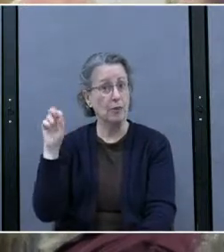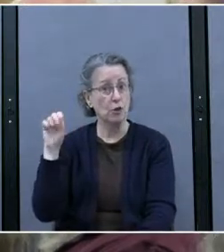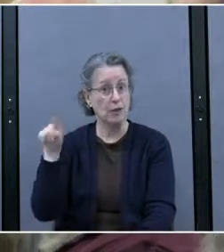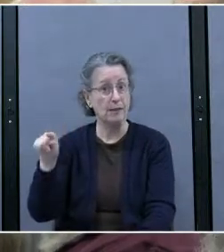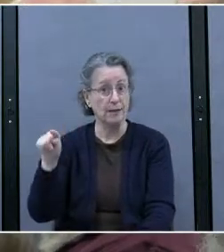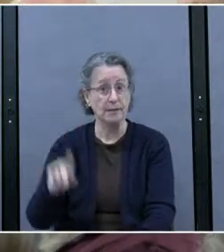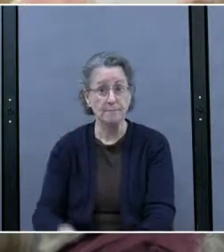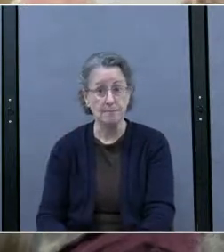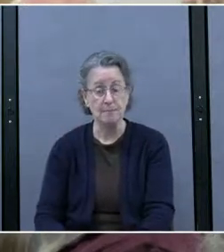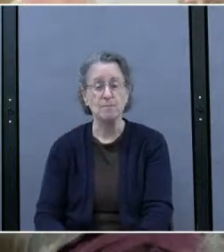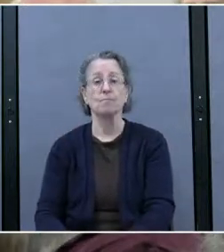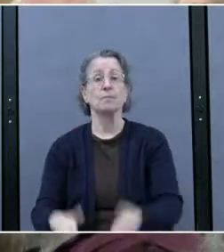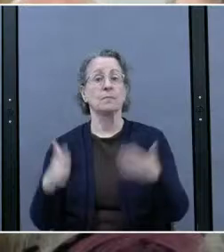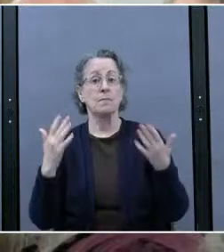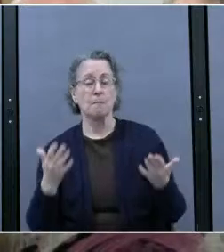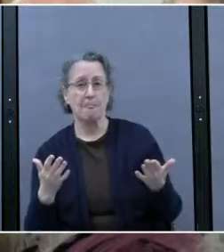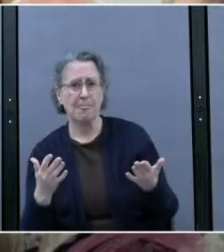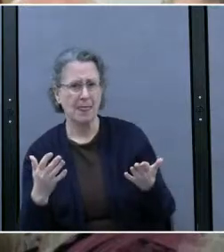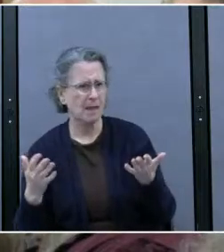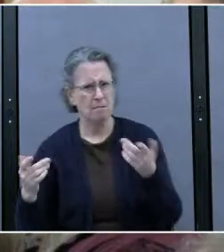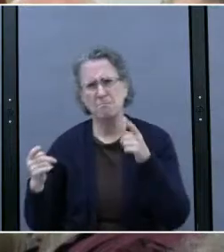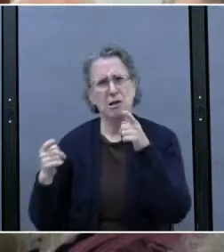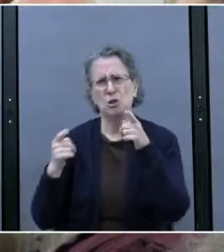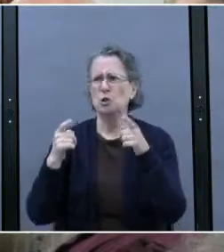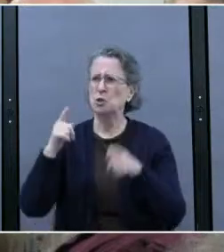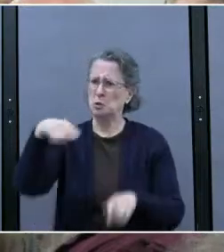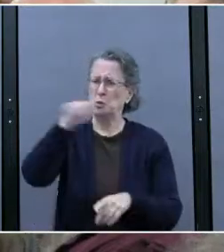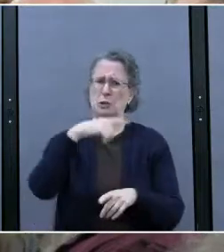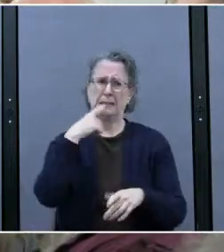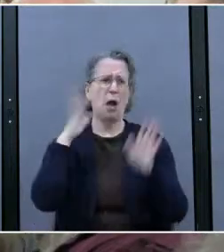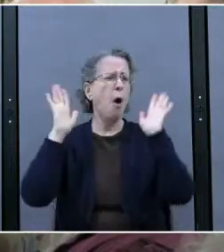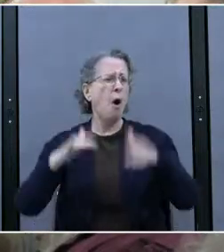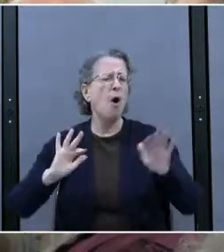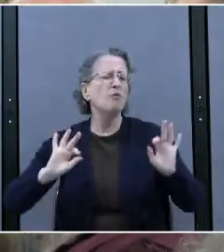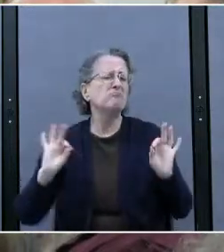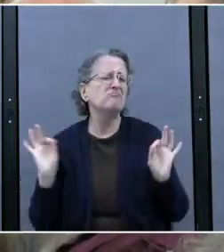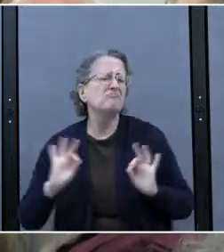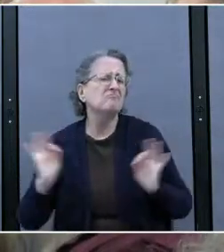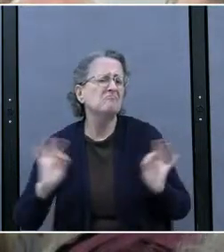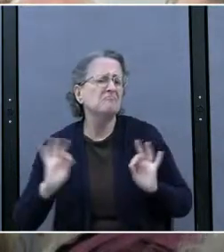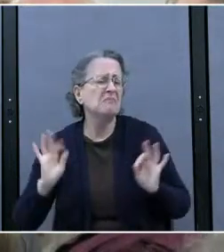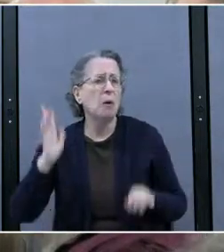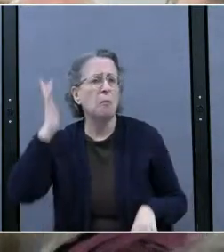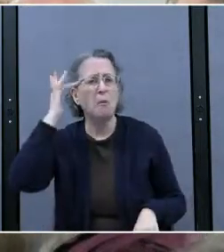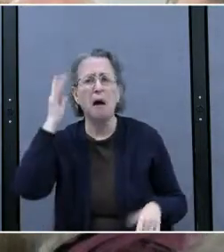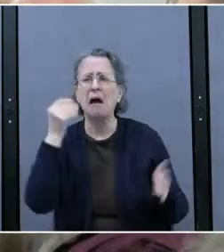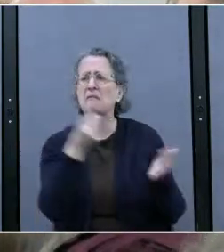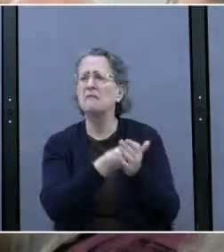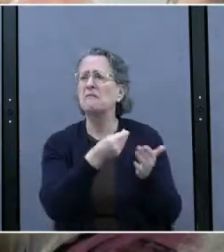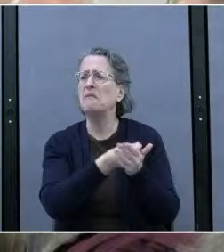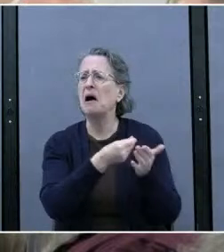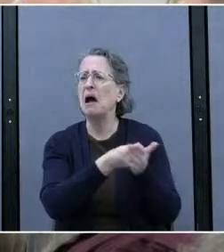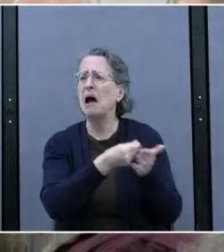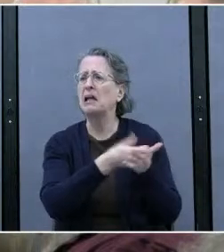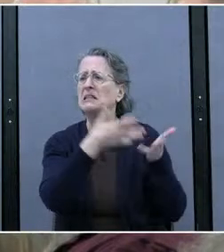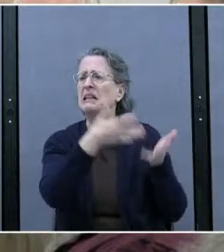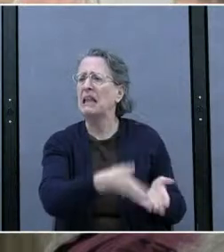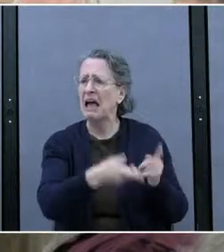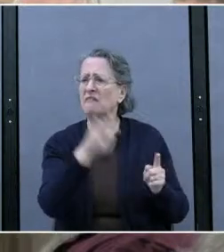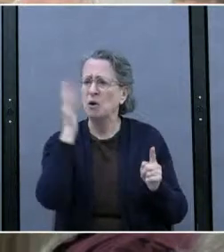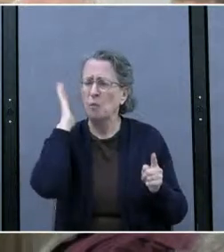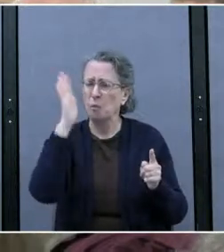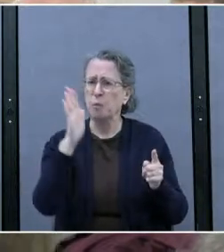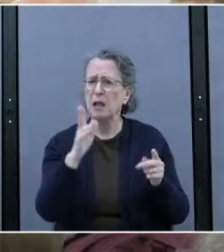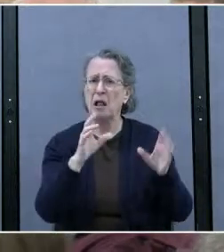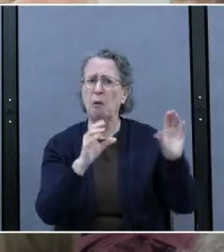the same time, you're saying, but it's okay because we have money in the fund balance to cover it. My